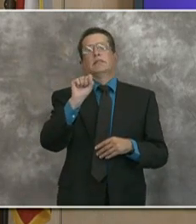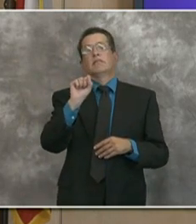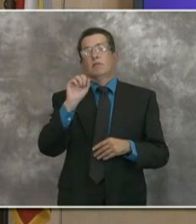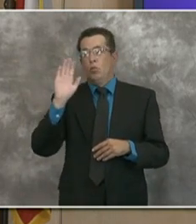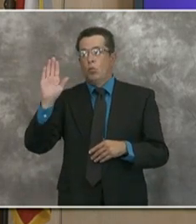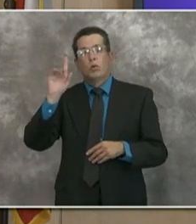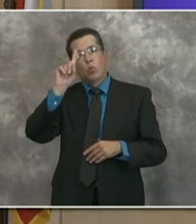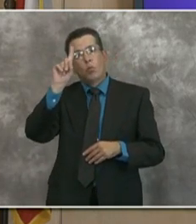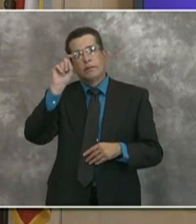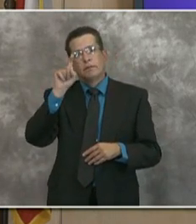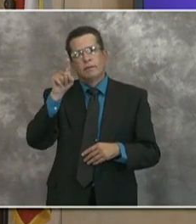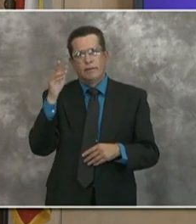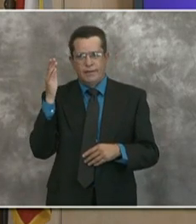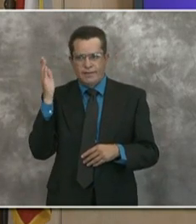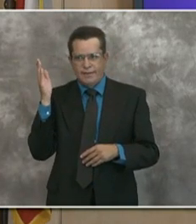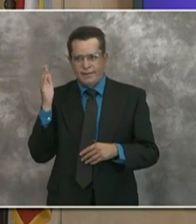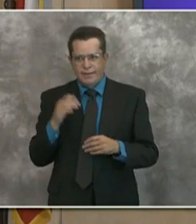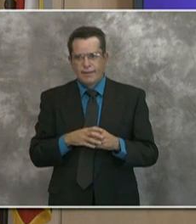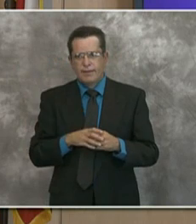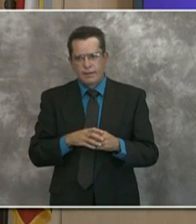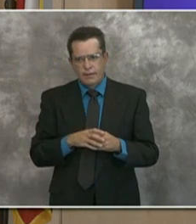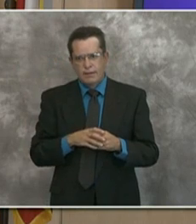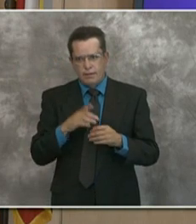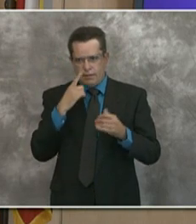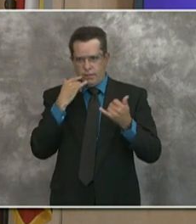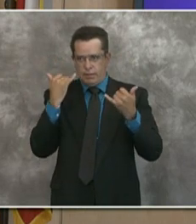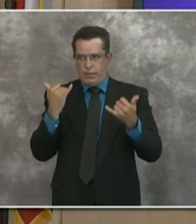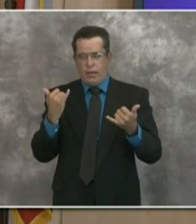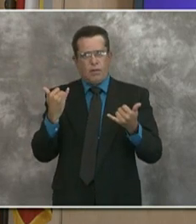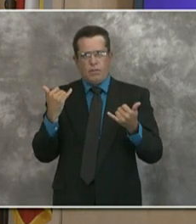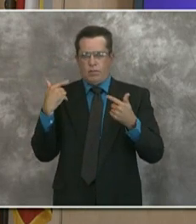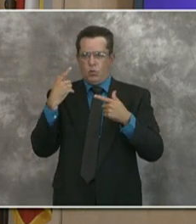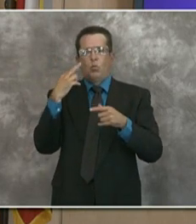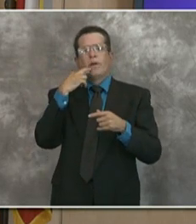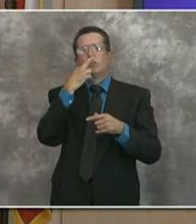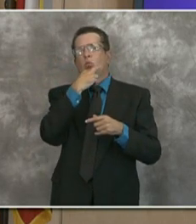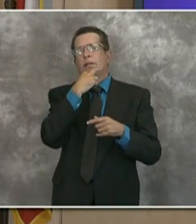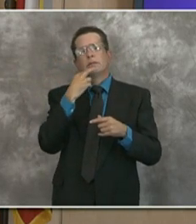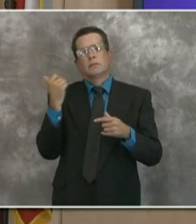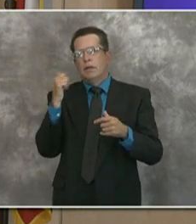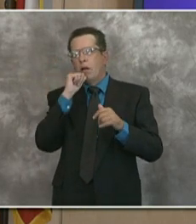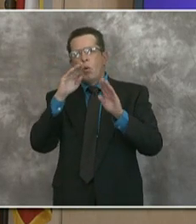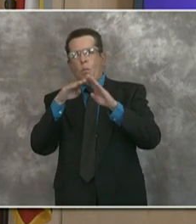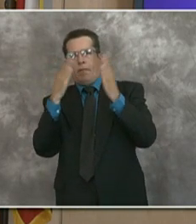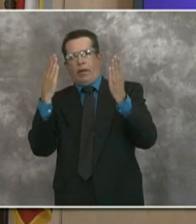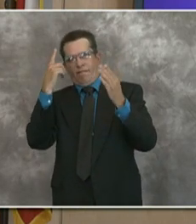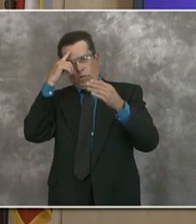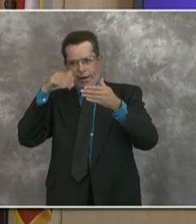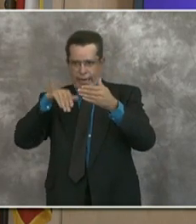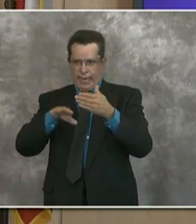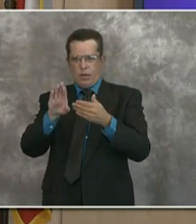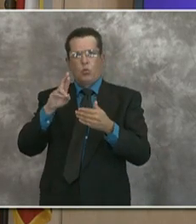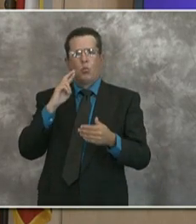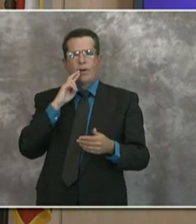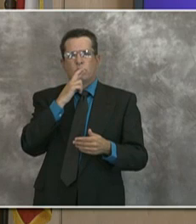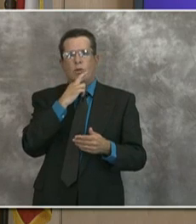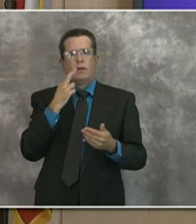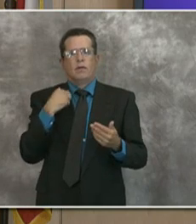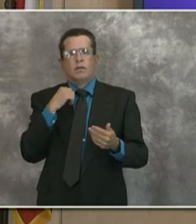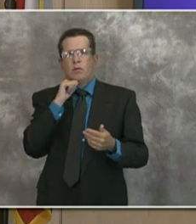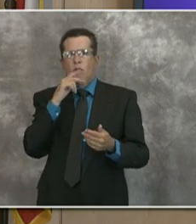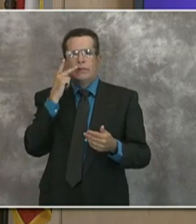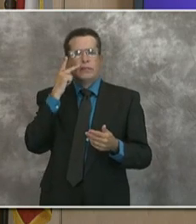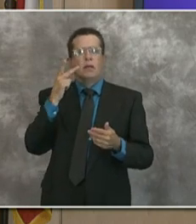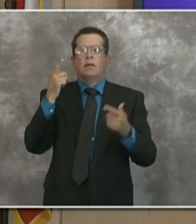Hi, I know it's been a little over 2 weeks since restaurants have been able to reopen for dine-in service and stores for retail sales. It doesn't appear that we've seen a dramatic uptick